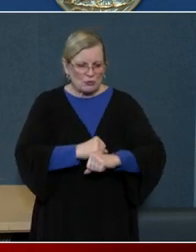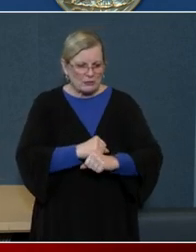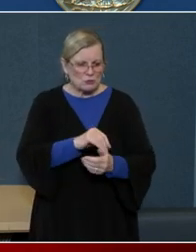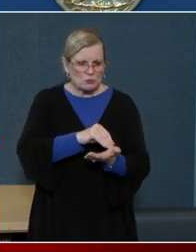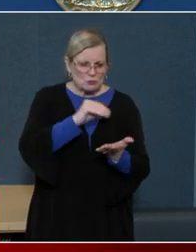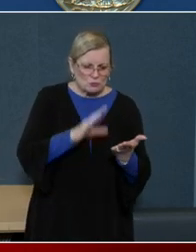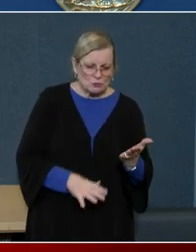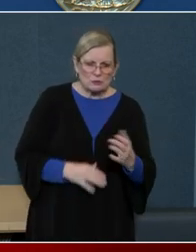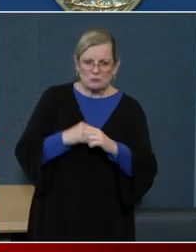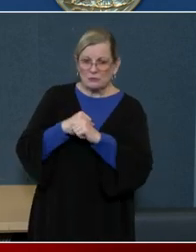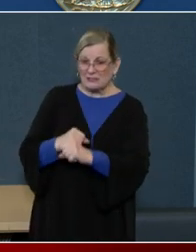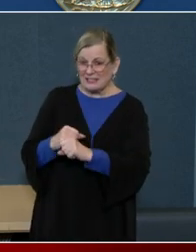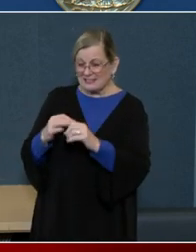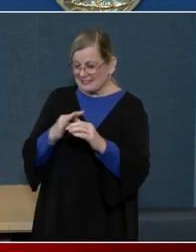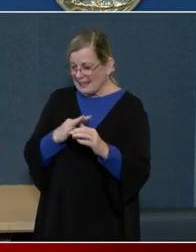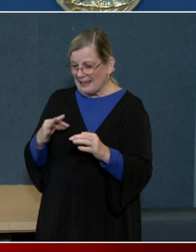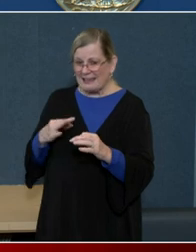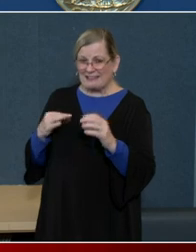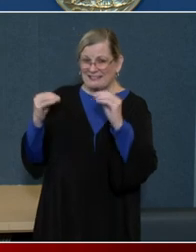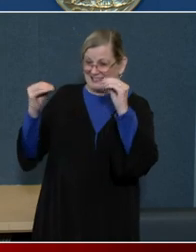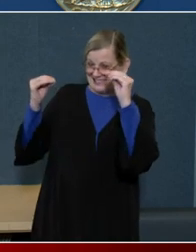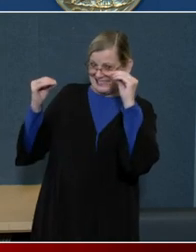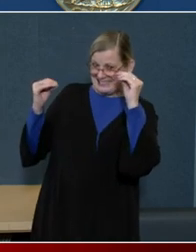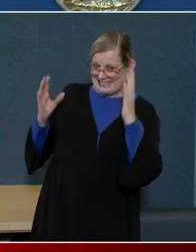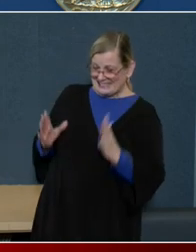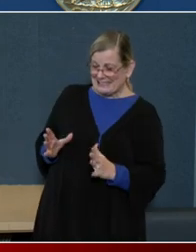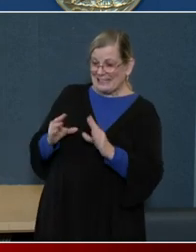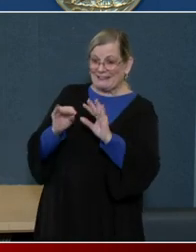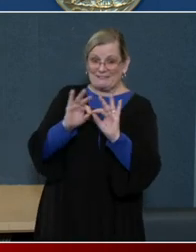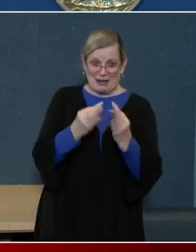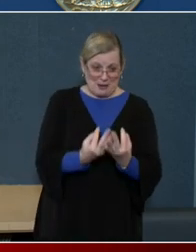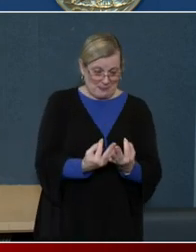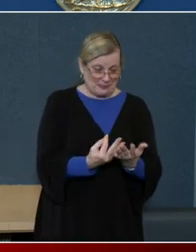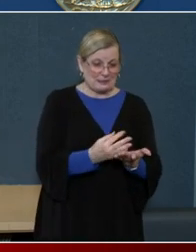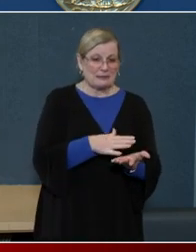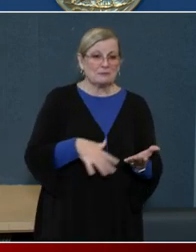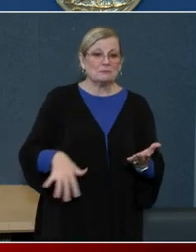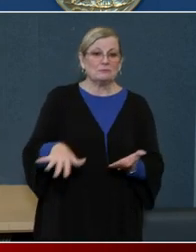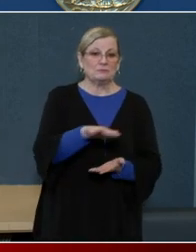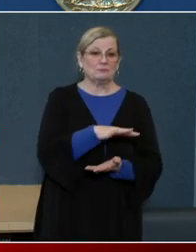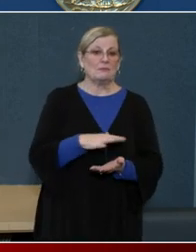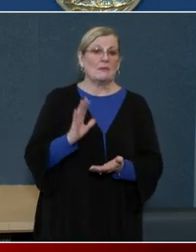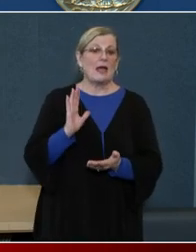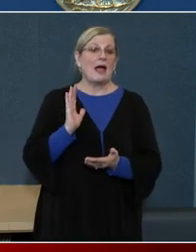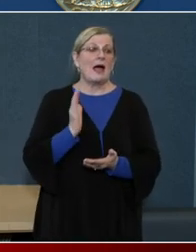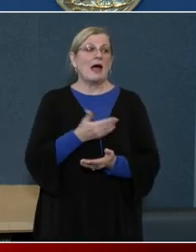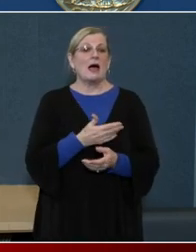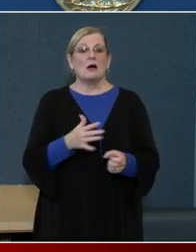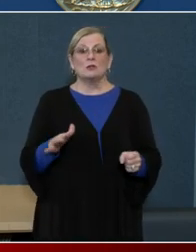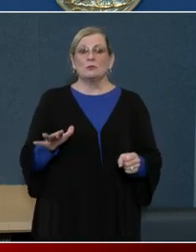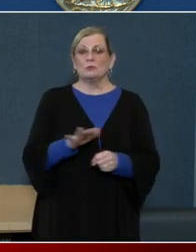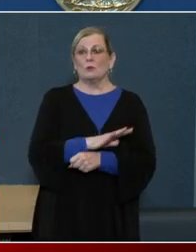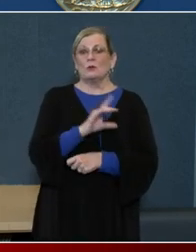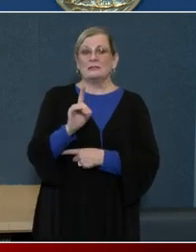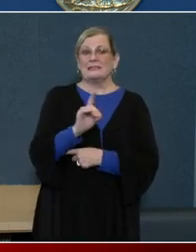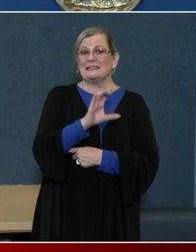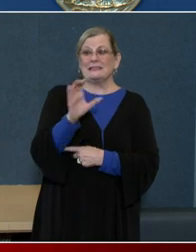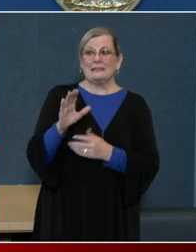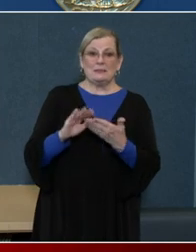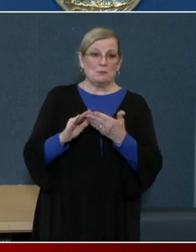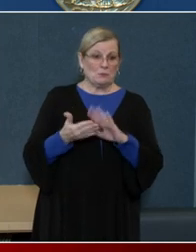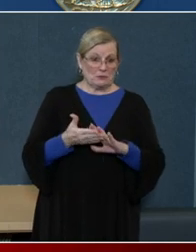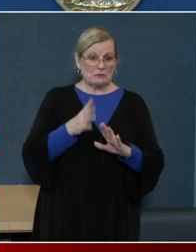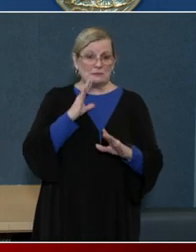our families. So our entire DCPS community, along with the rest of DC government, is